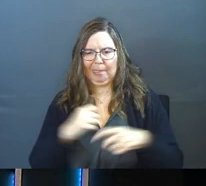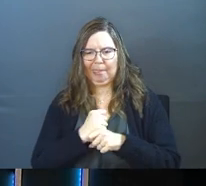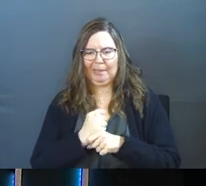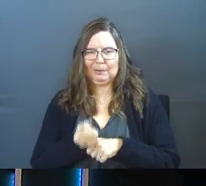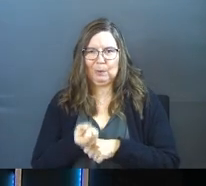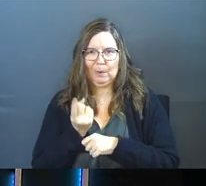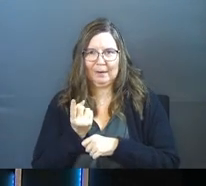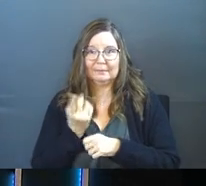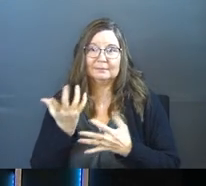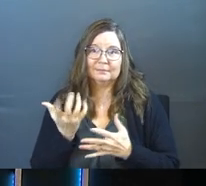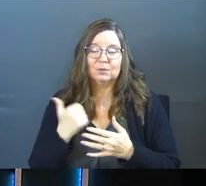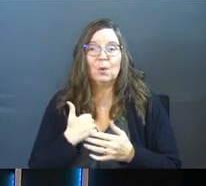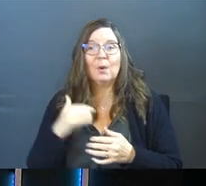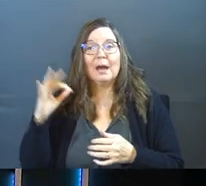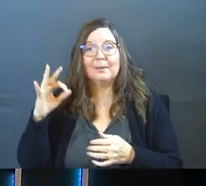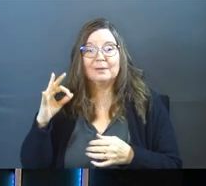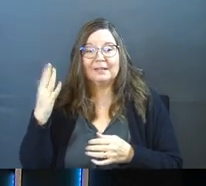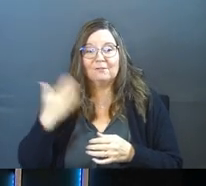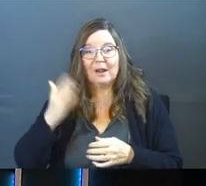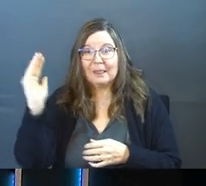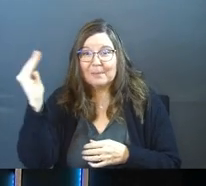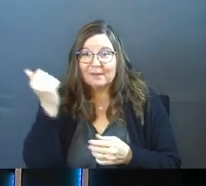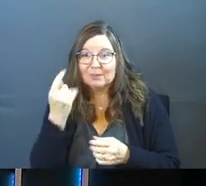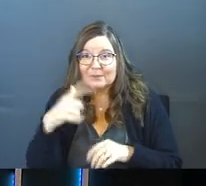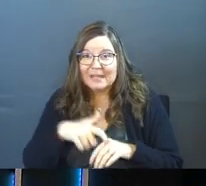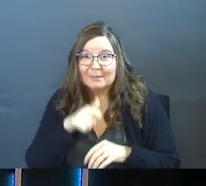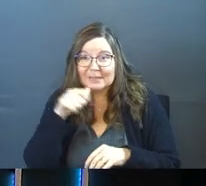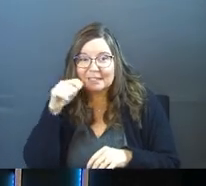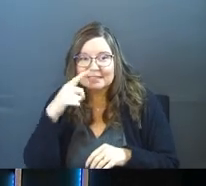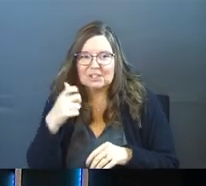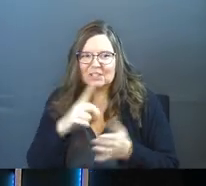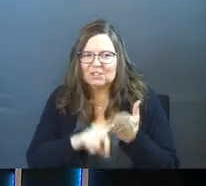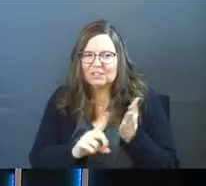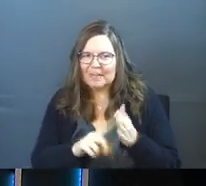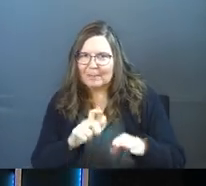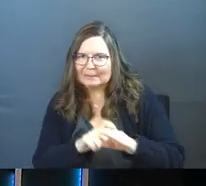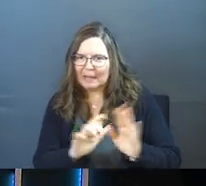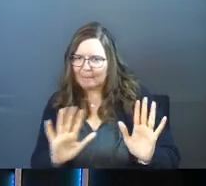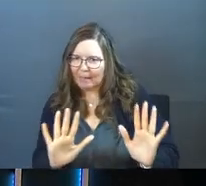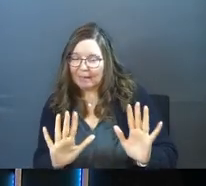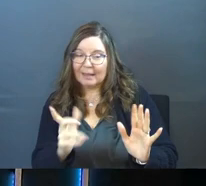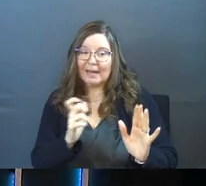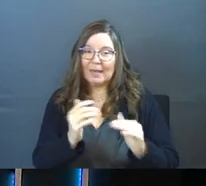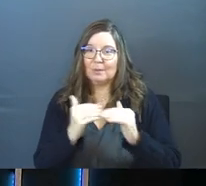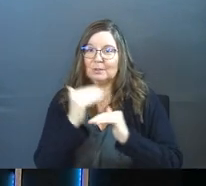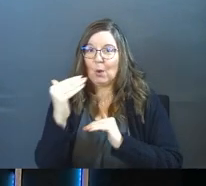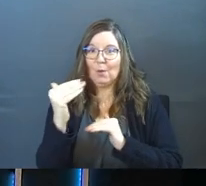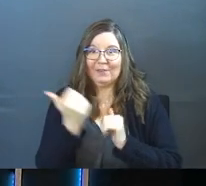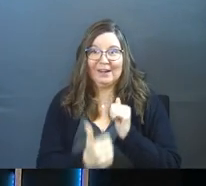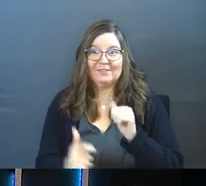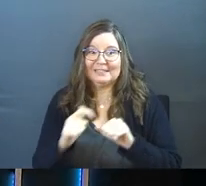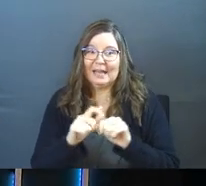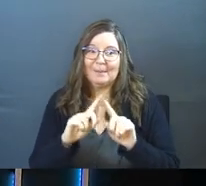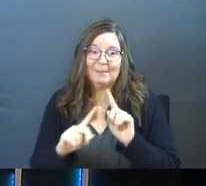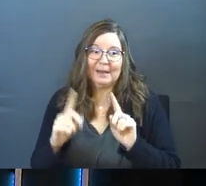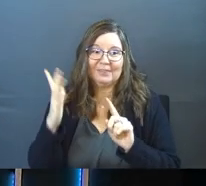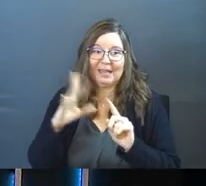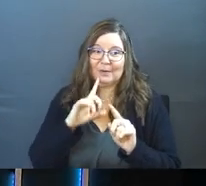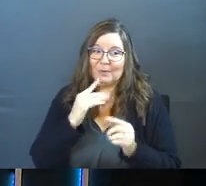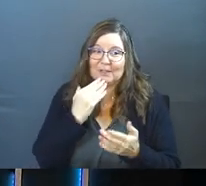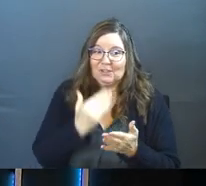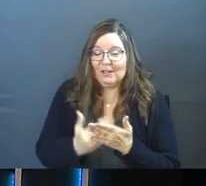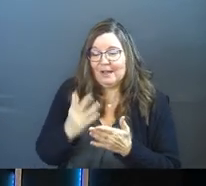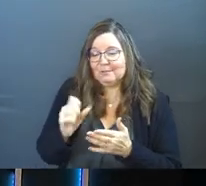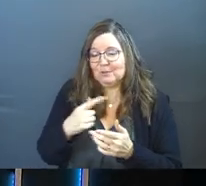into one. And so I preached in front of the mirror a couple times yesterday just to check my time, and I was over every single time, but the guy did a really